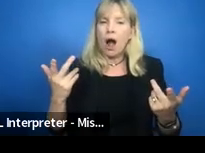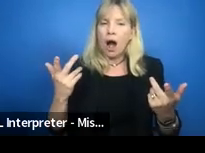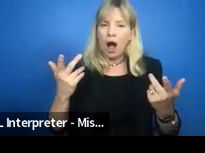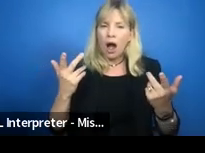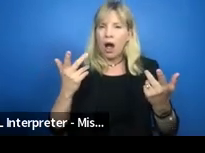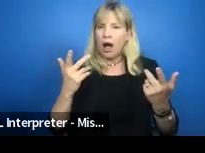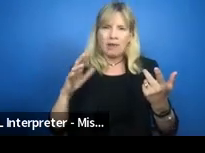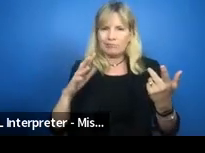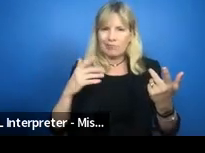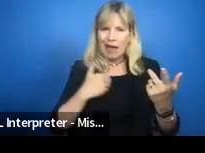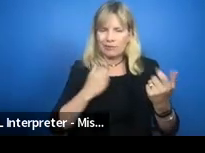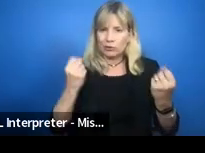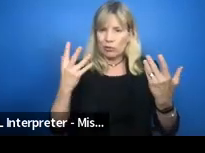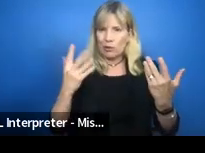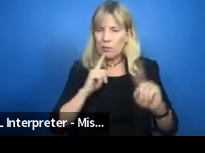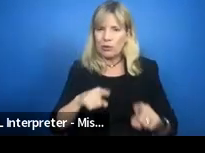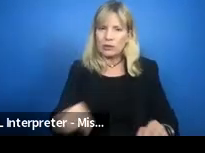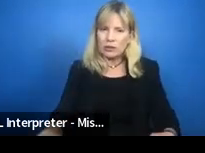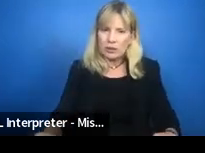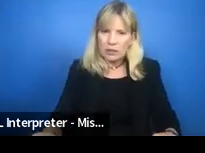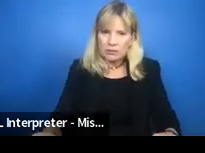50 no, million. that's fine. Yeah. It said